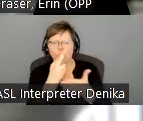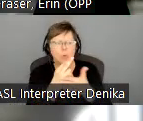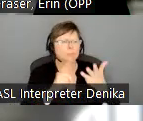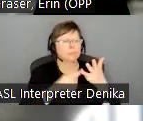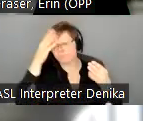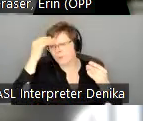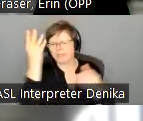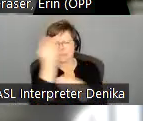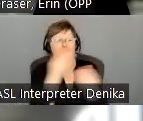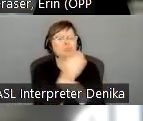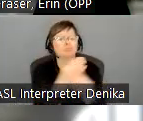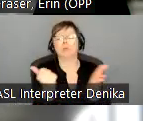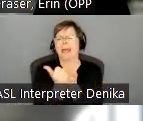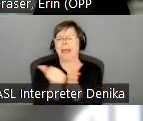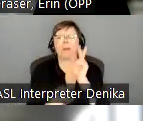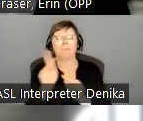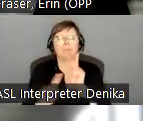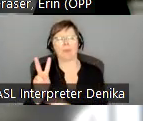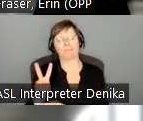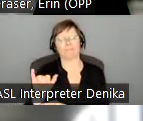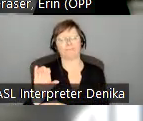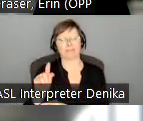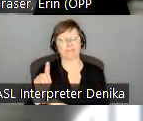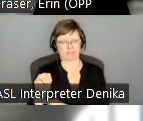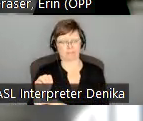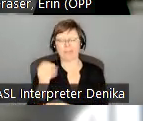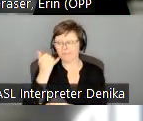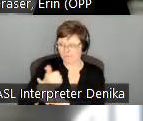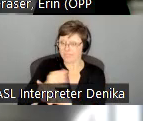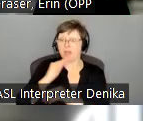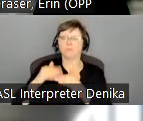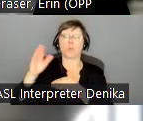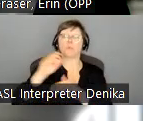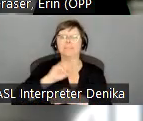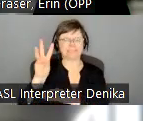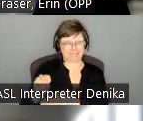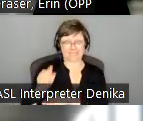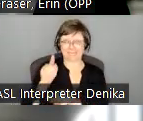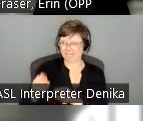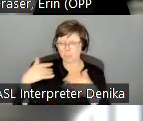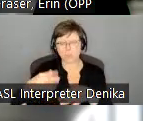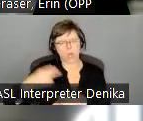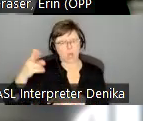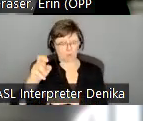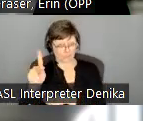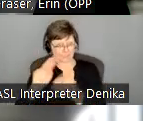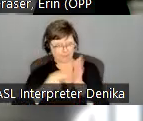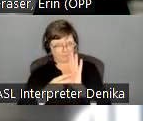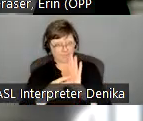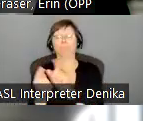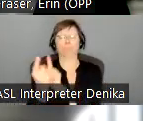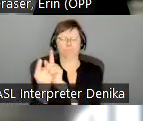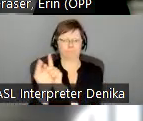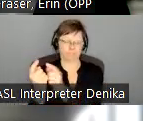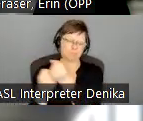out victims. So if a victim over the age of 60 has been identified and is at risk, we can have one-on-one sort of support for